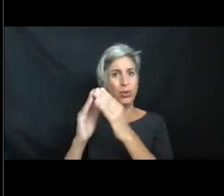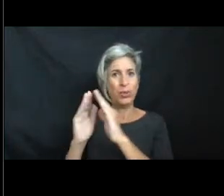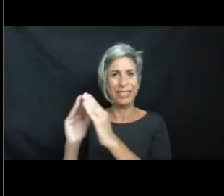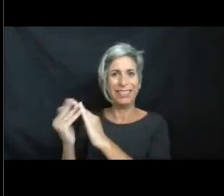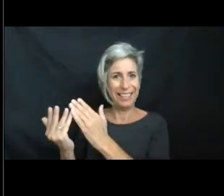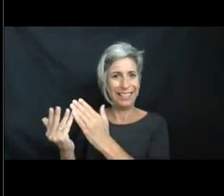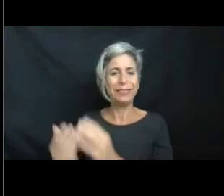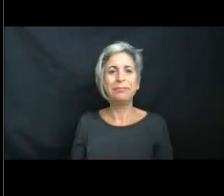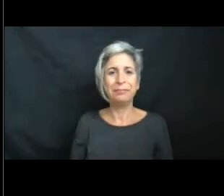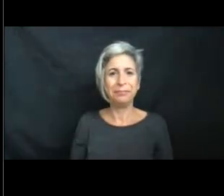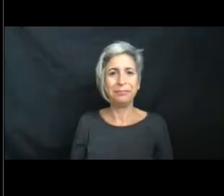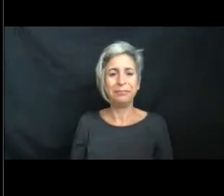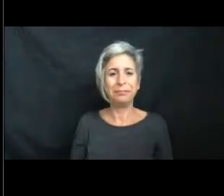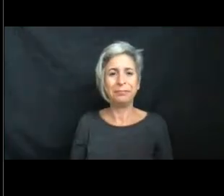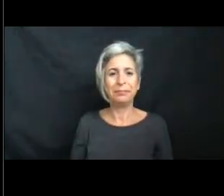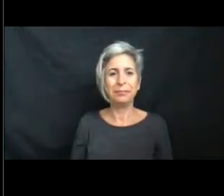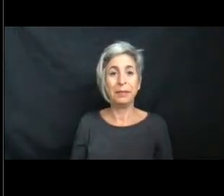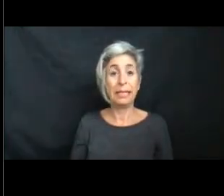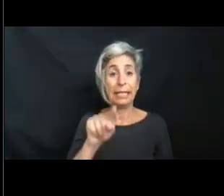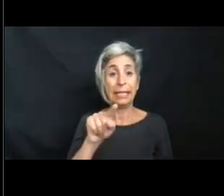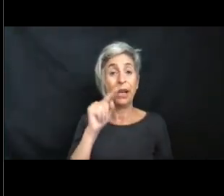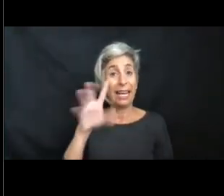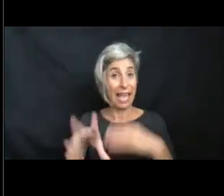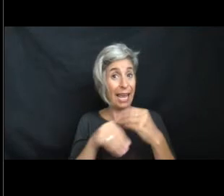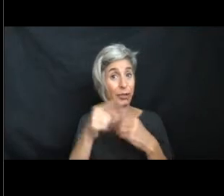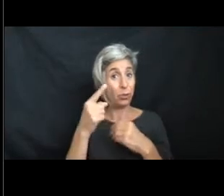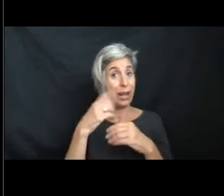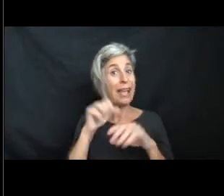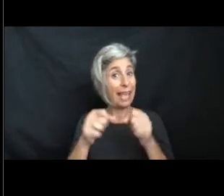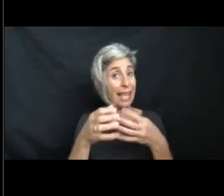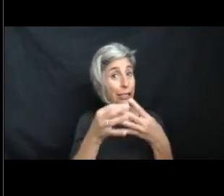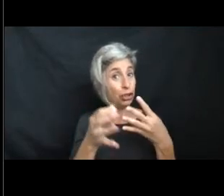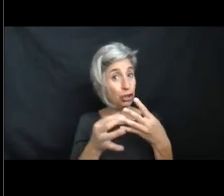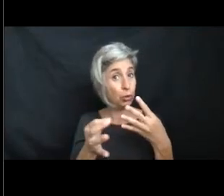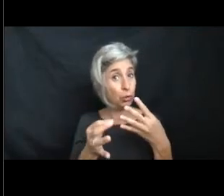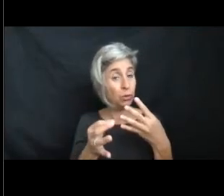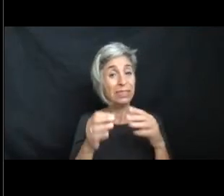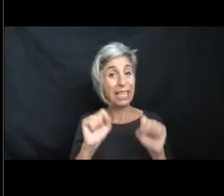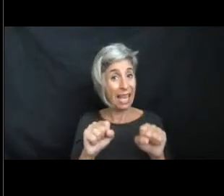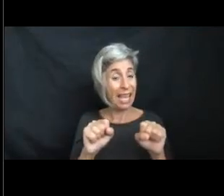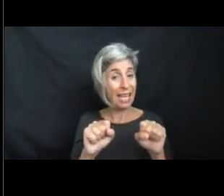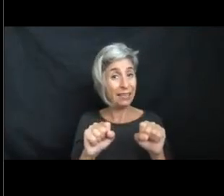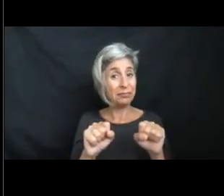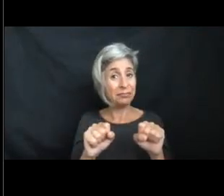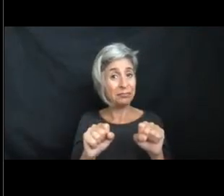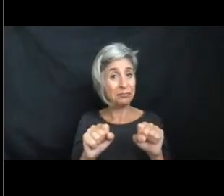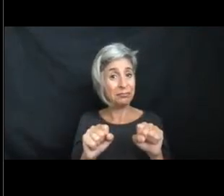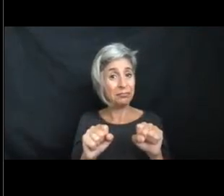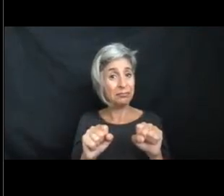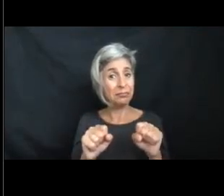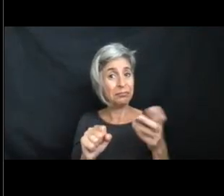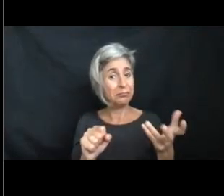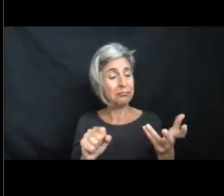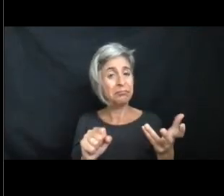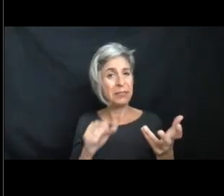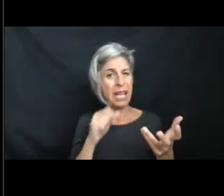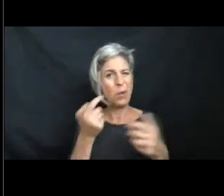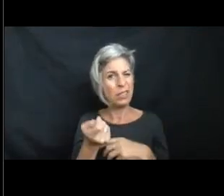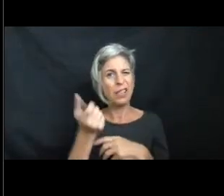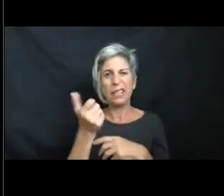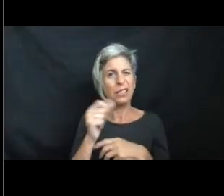Survey. Okay, so see down here, I had an extra one. I can choose any of the optional files down here. I'm just going to delete